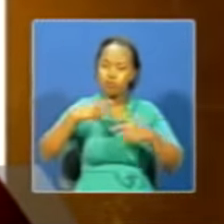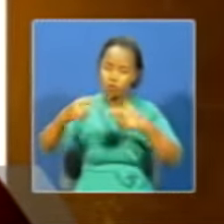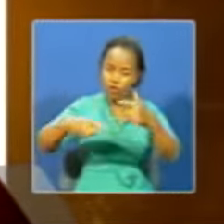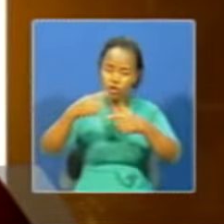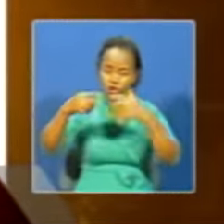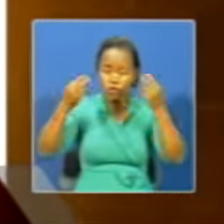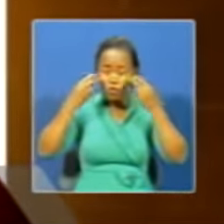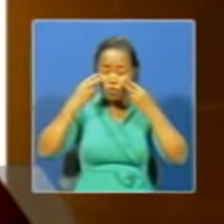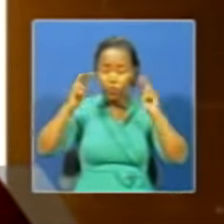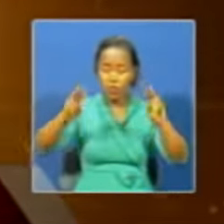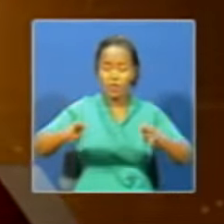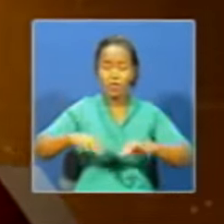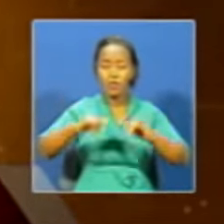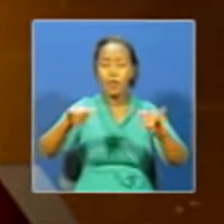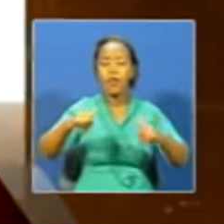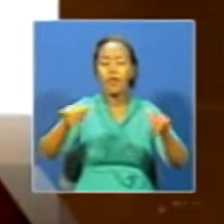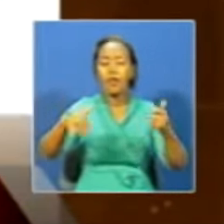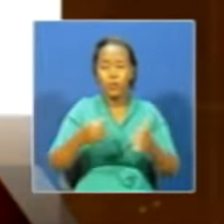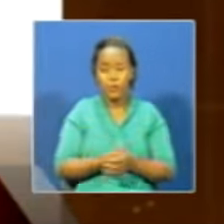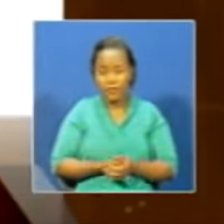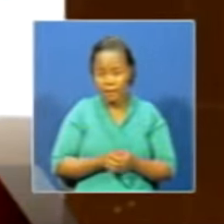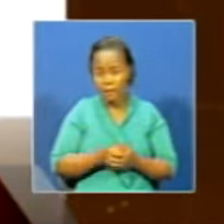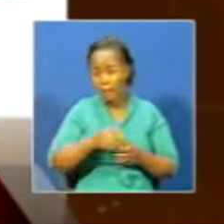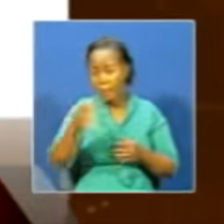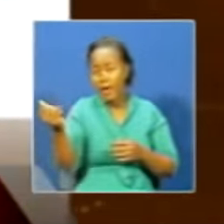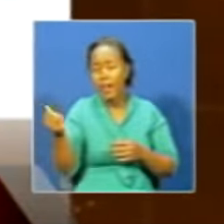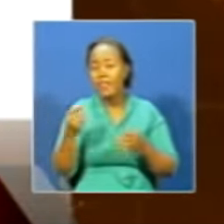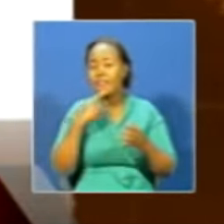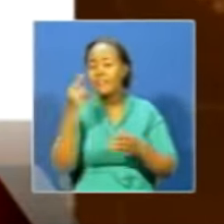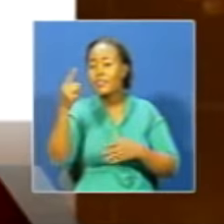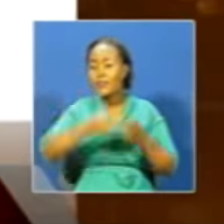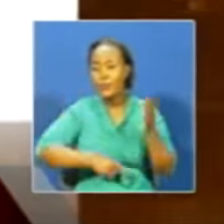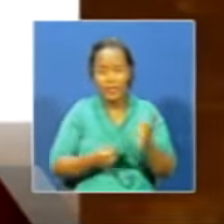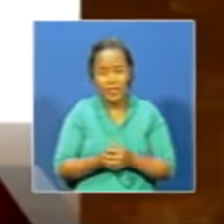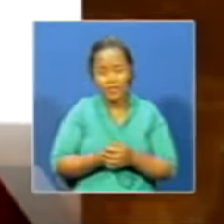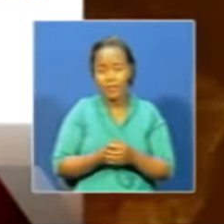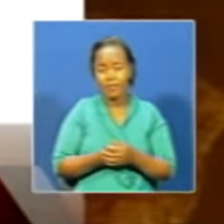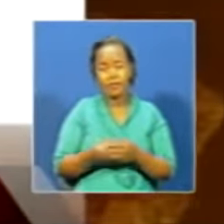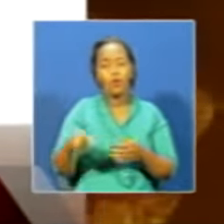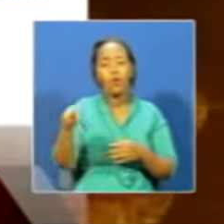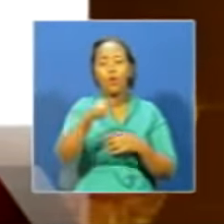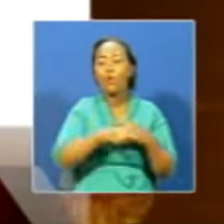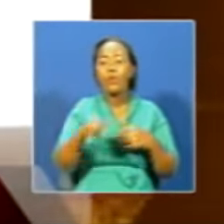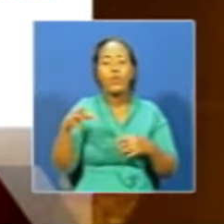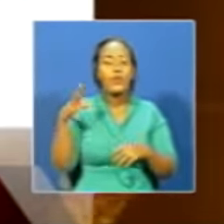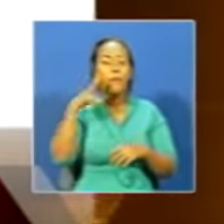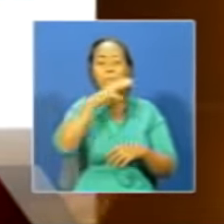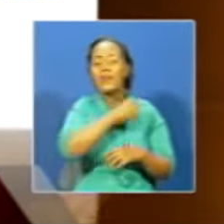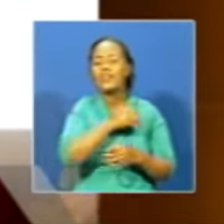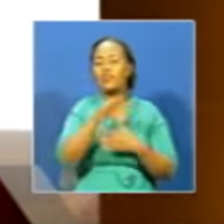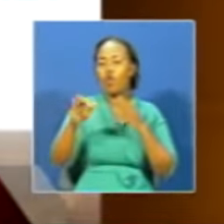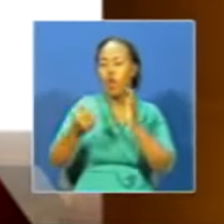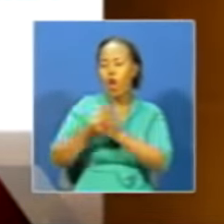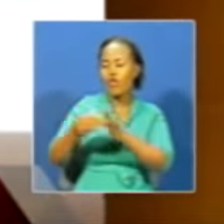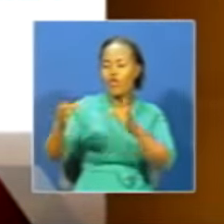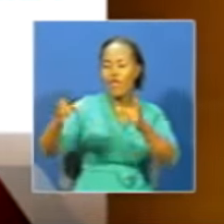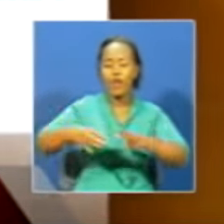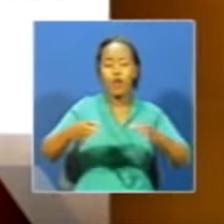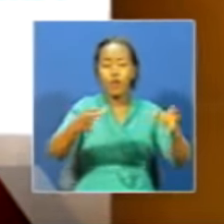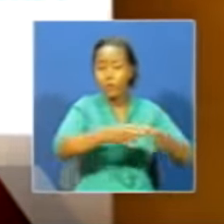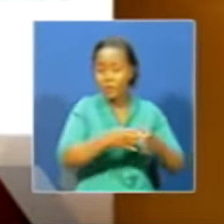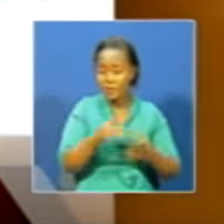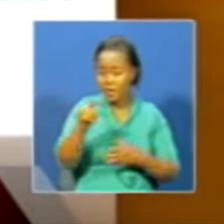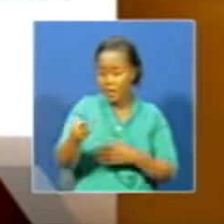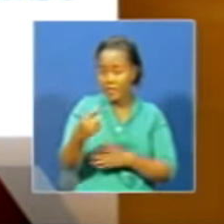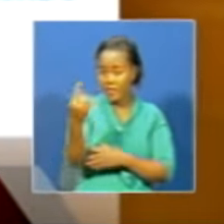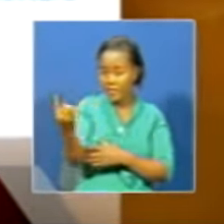News. Silas Jekakimba says our living rooms missed Catherine, Tom Mboya and all. For this alone, I will